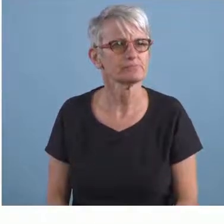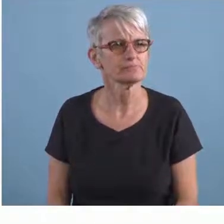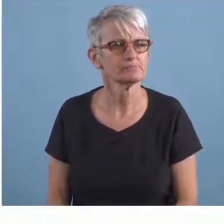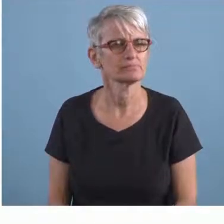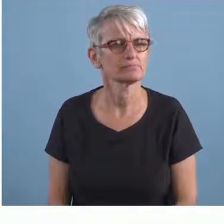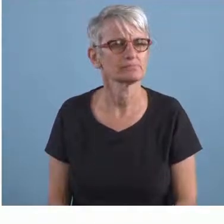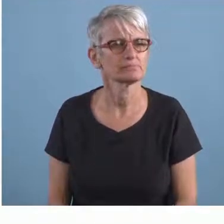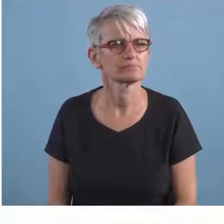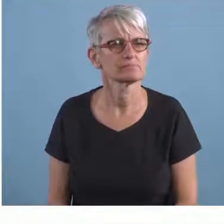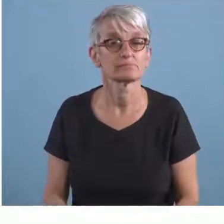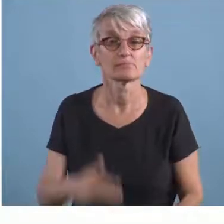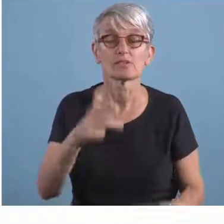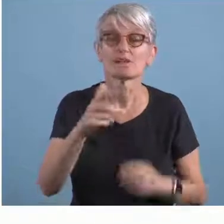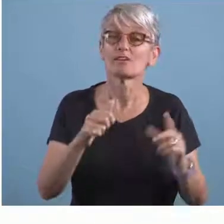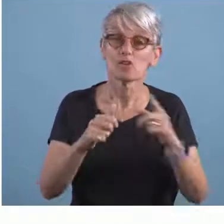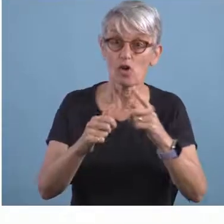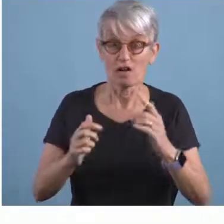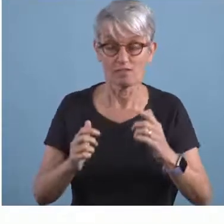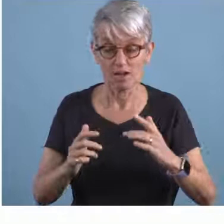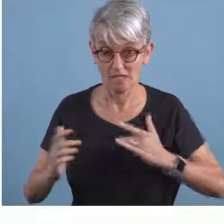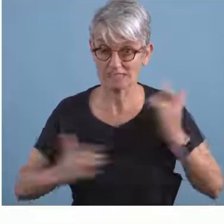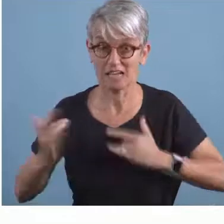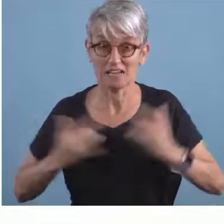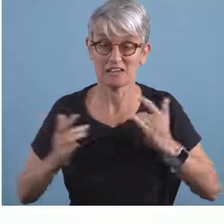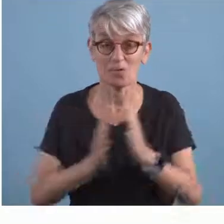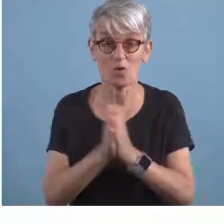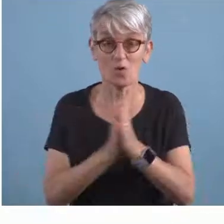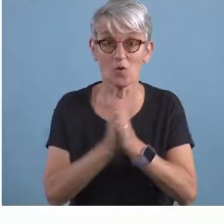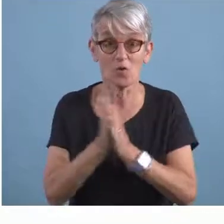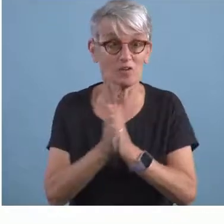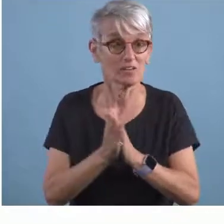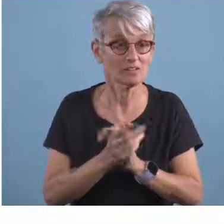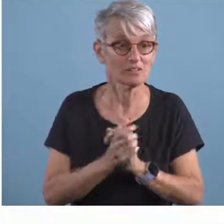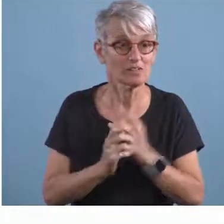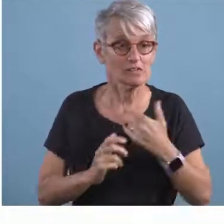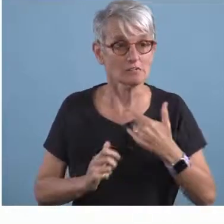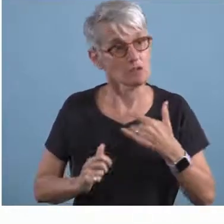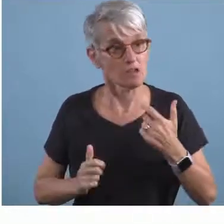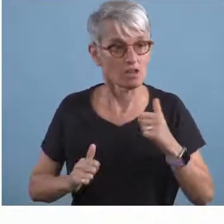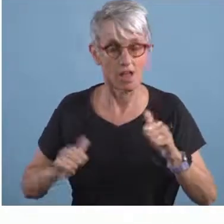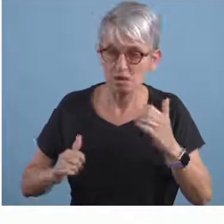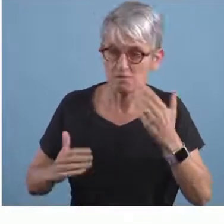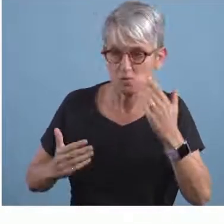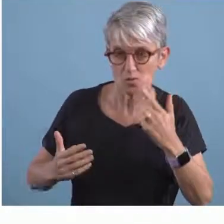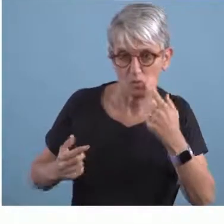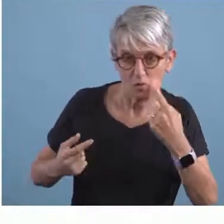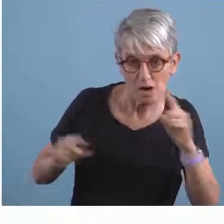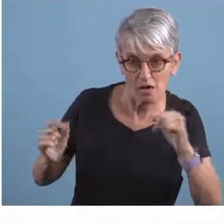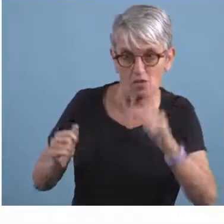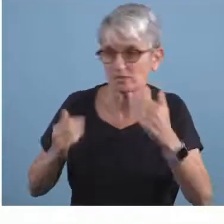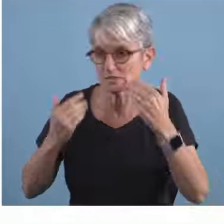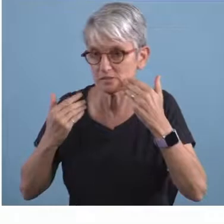Are you excited about the potential, albeit maybe you're uncertain about its effectiveness?